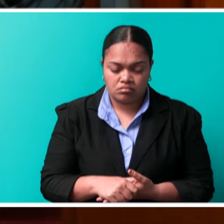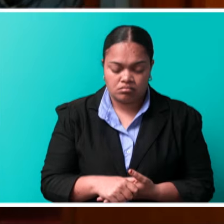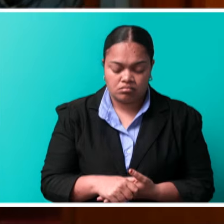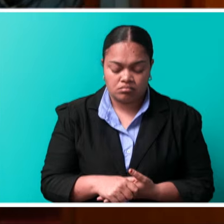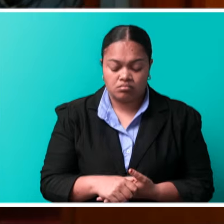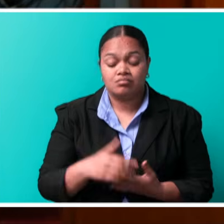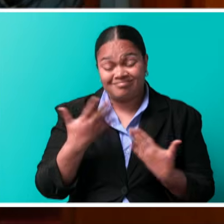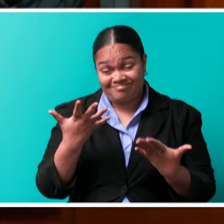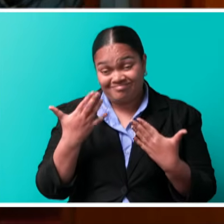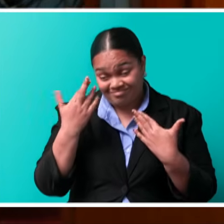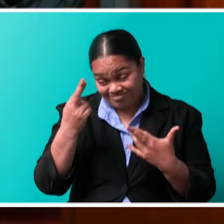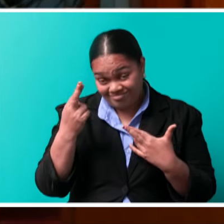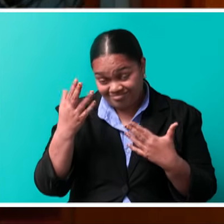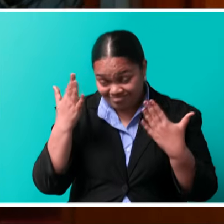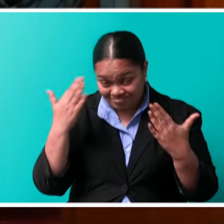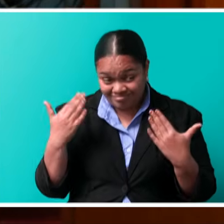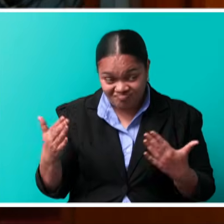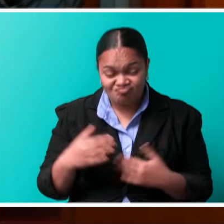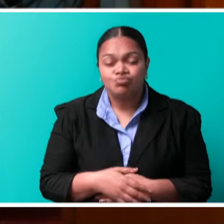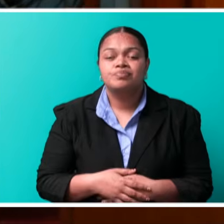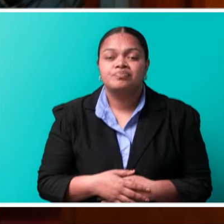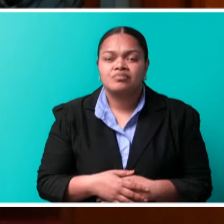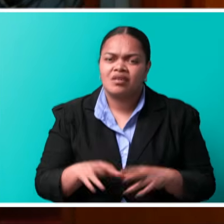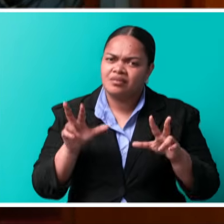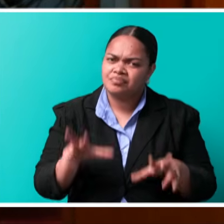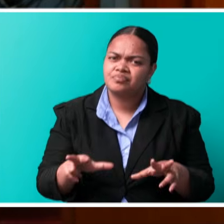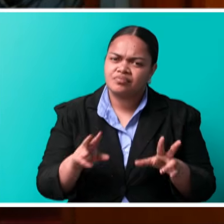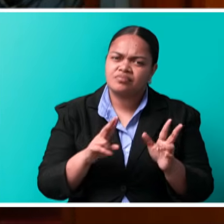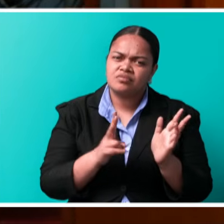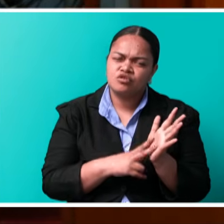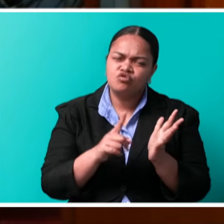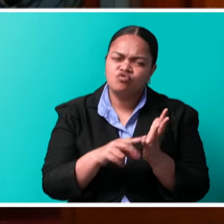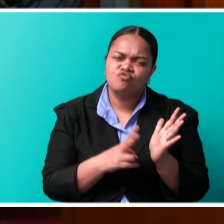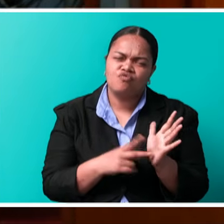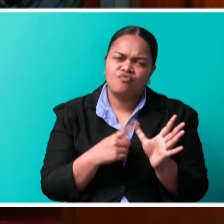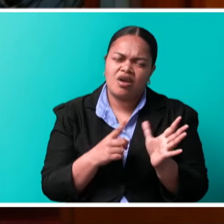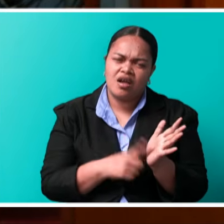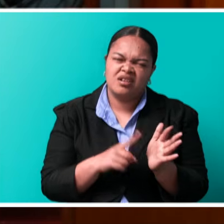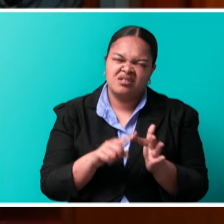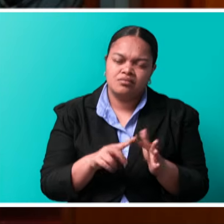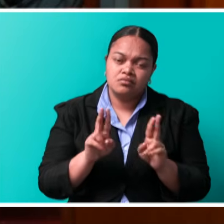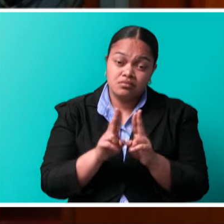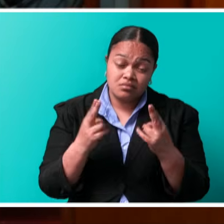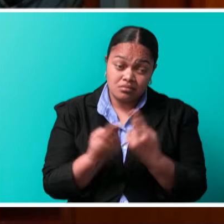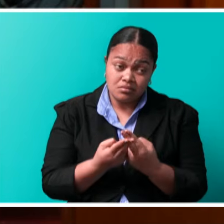Further, Mr. Speaker, sir, last week Fiji and Australia signed the Valley Union and the Ocean of Peace